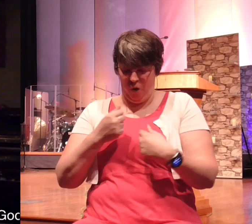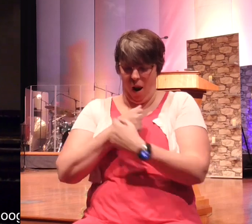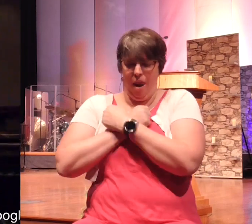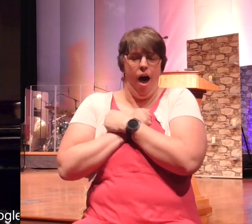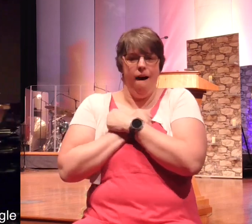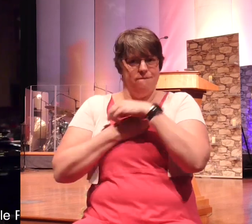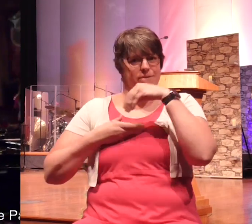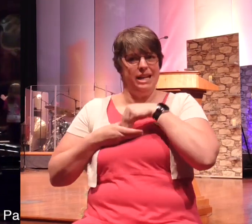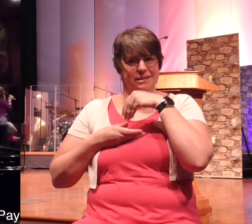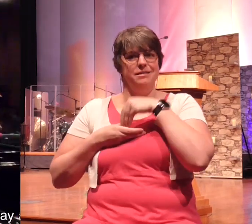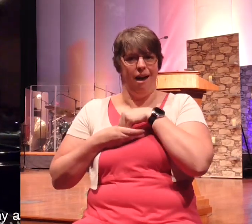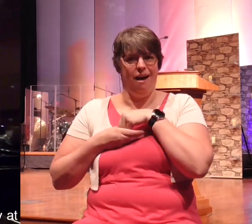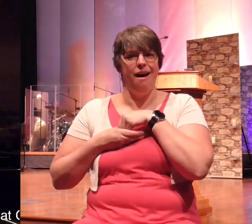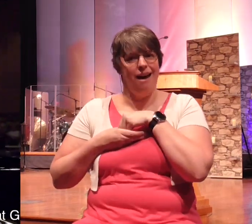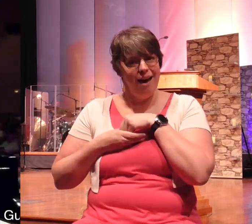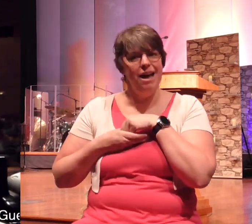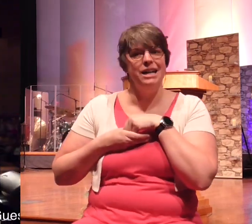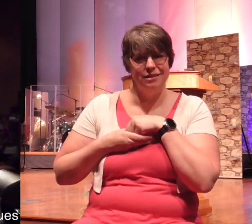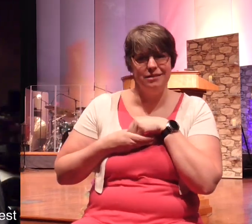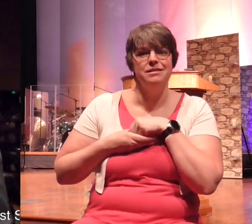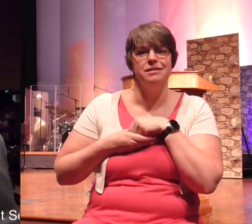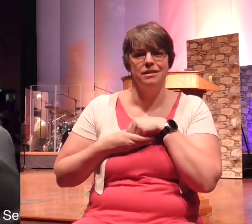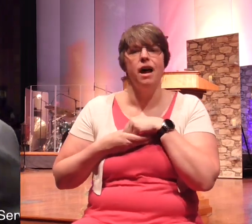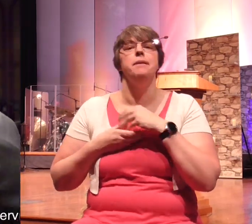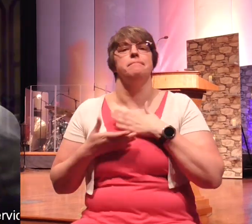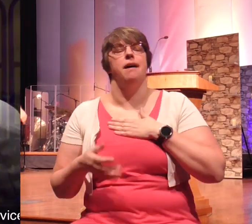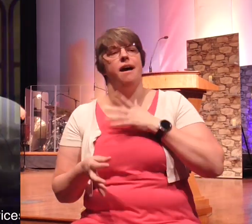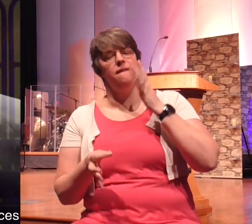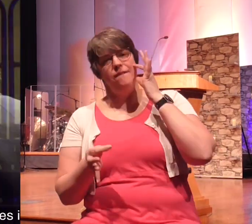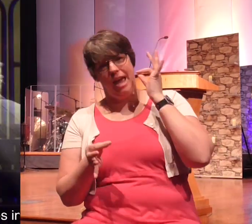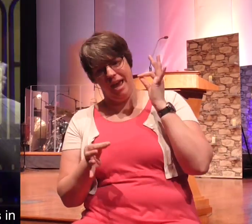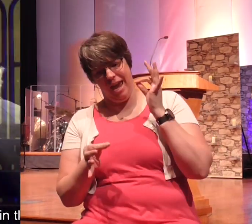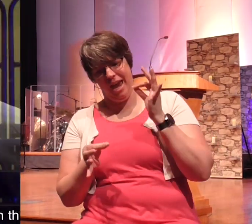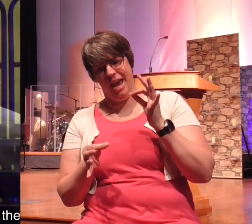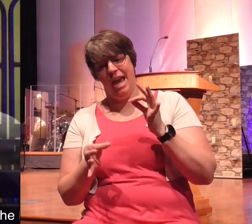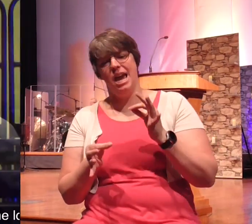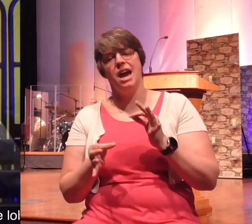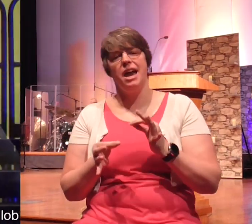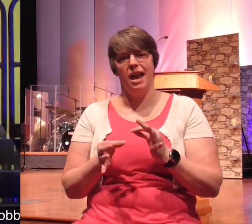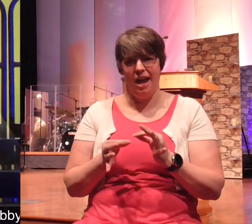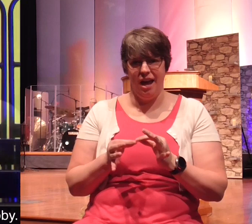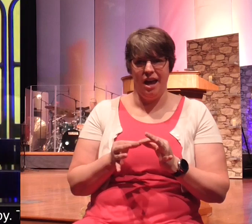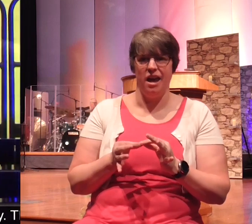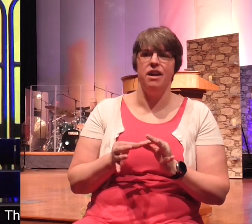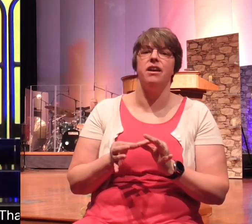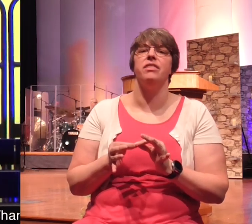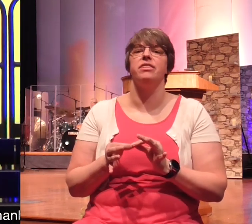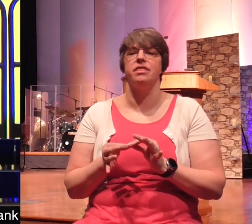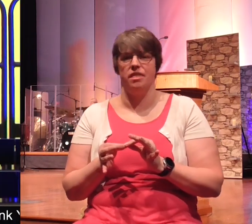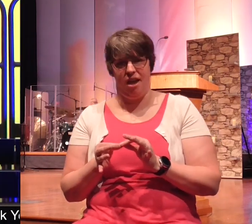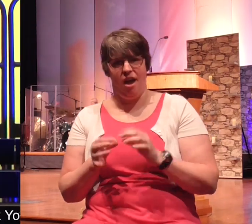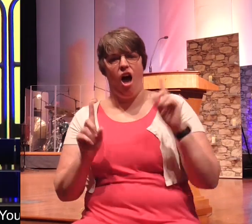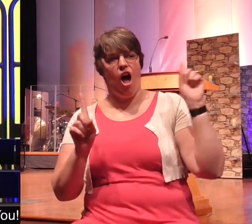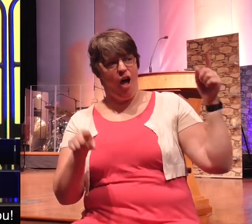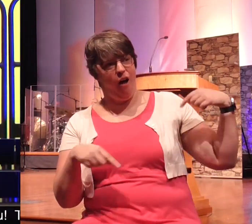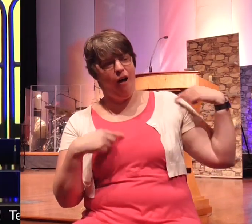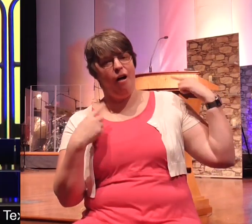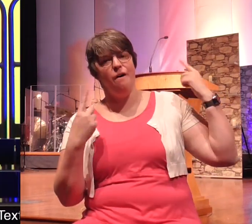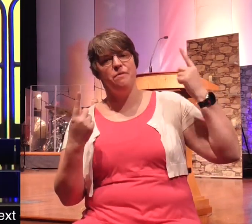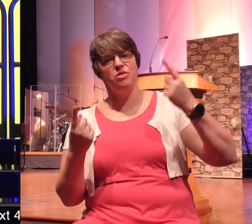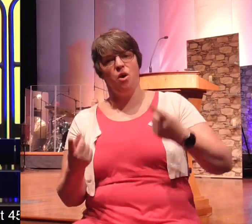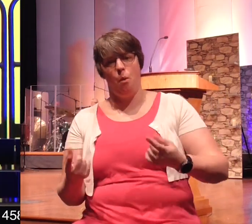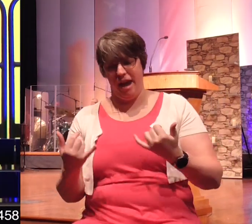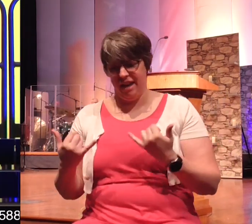me. My faith, all the way from now until filled